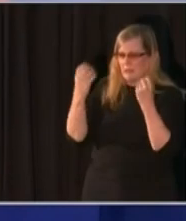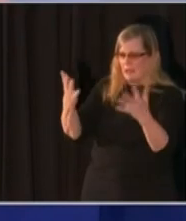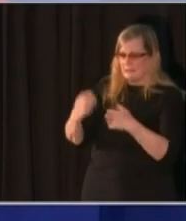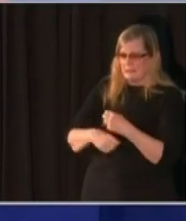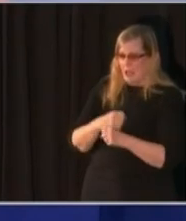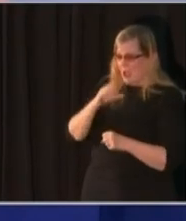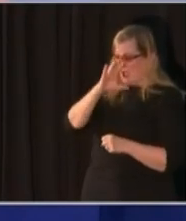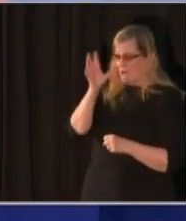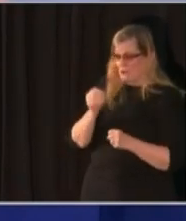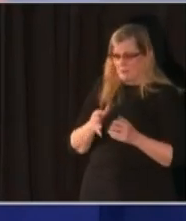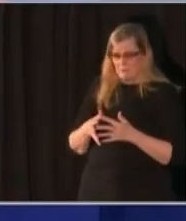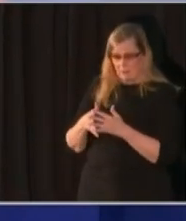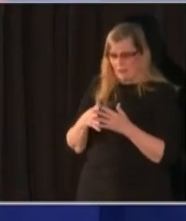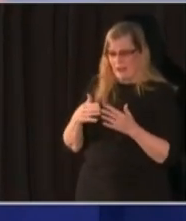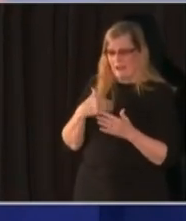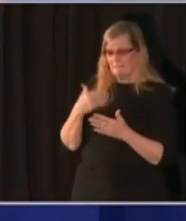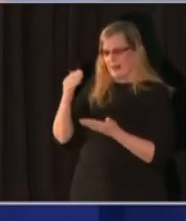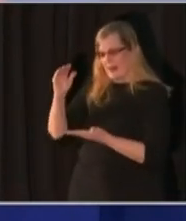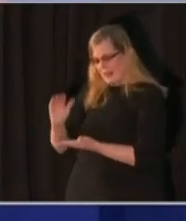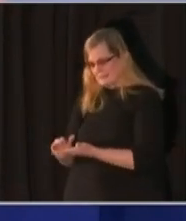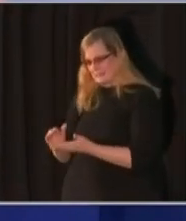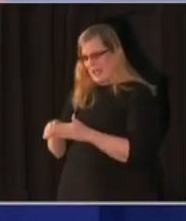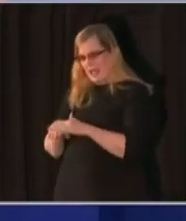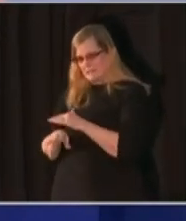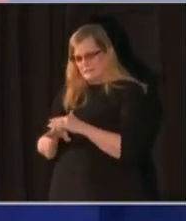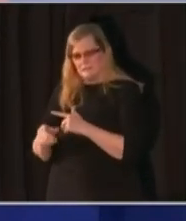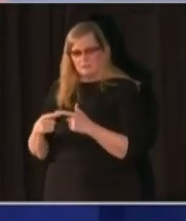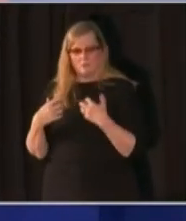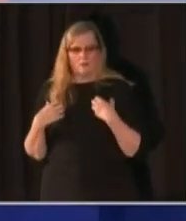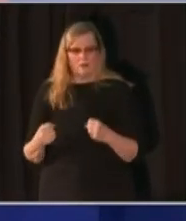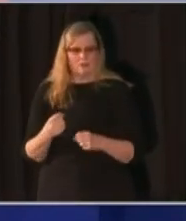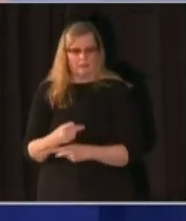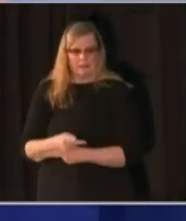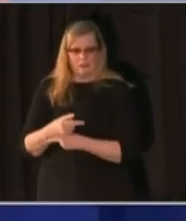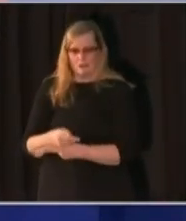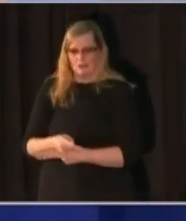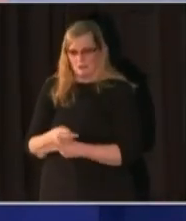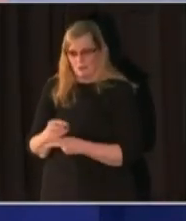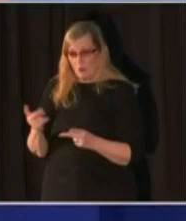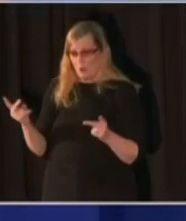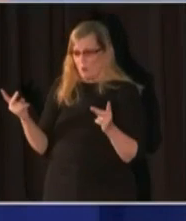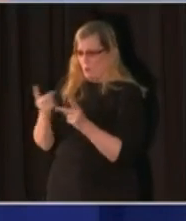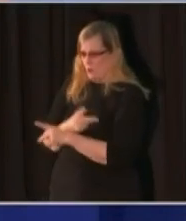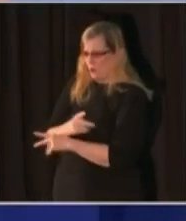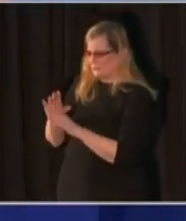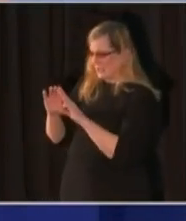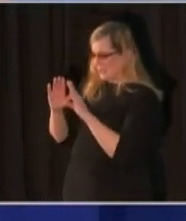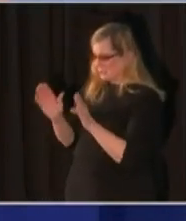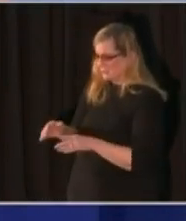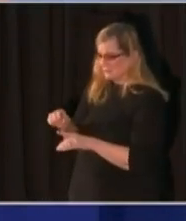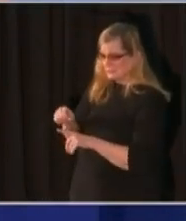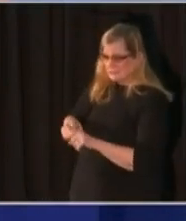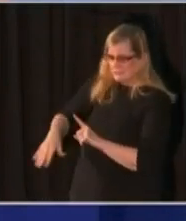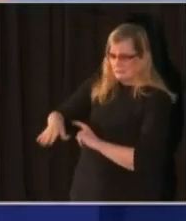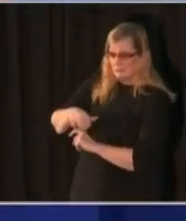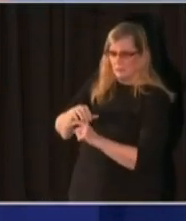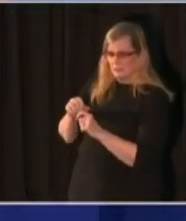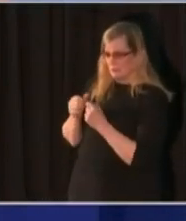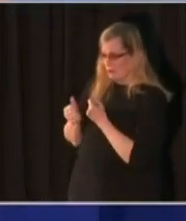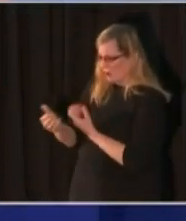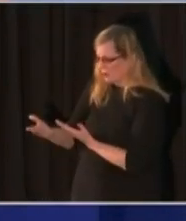care, poorer housing situations have led to a plethora